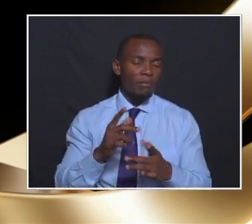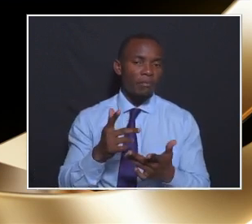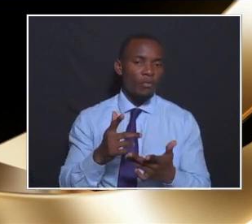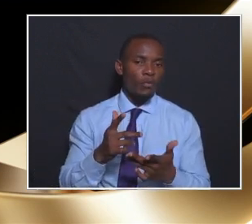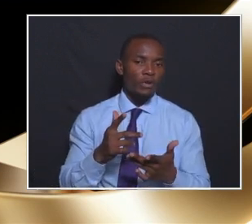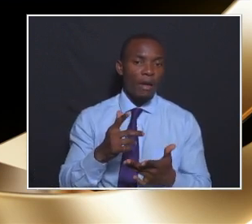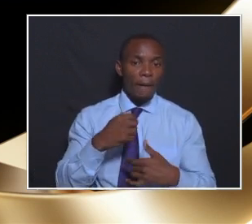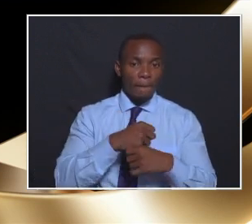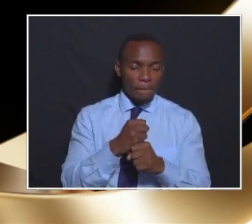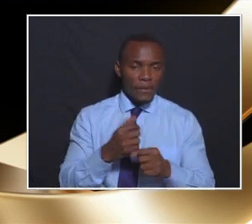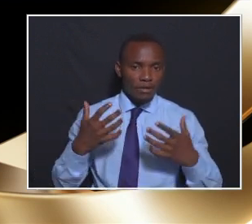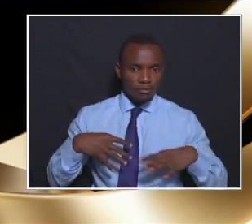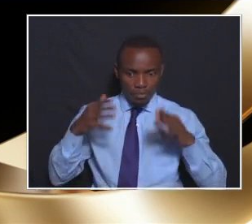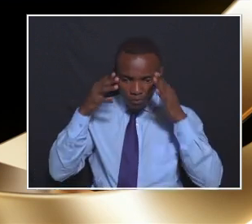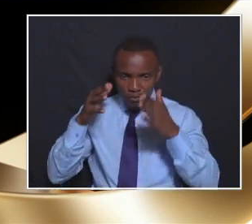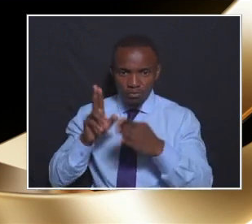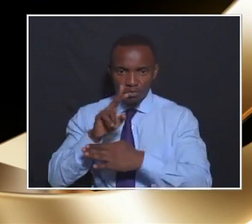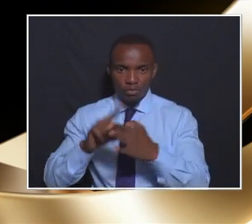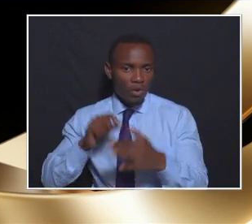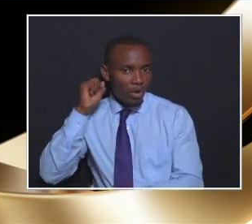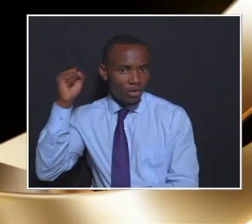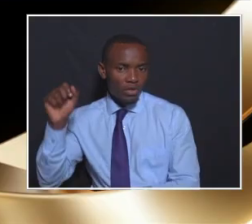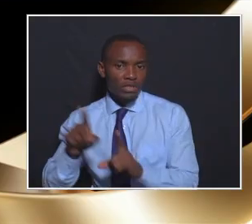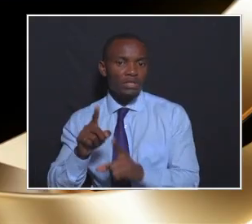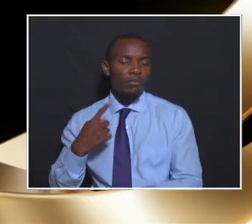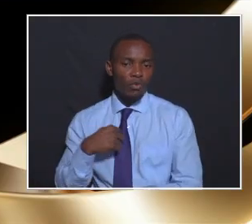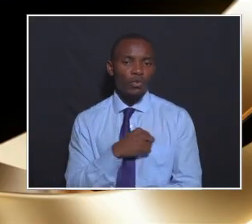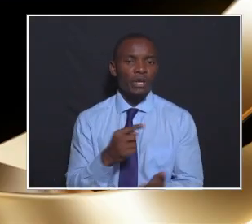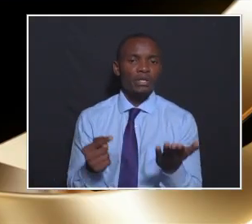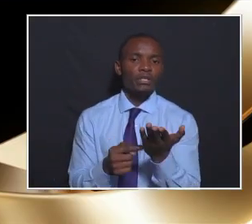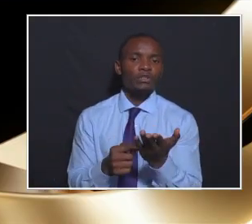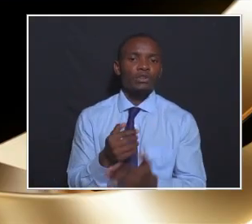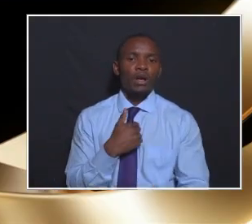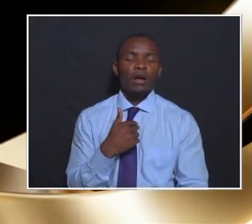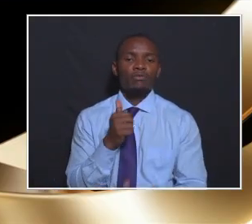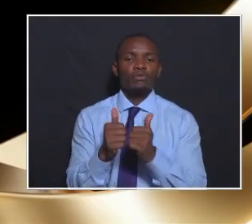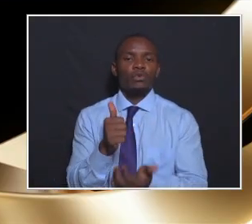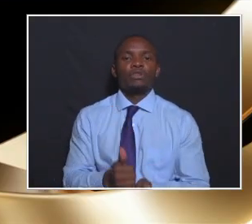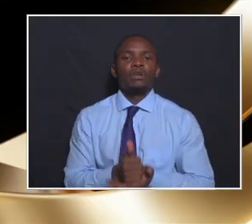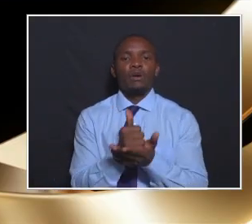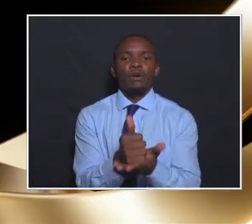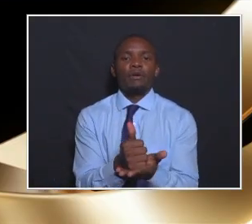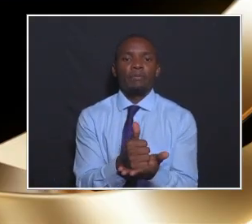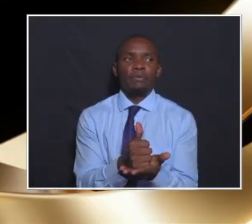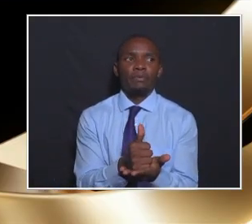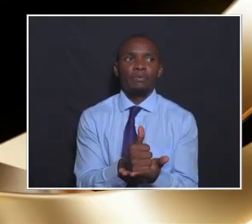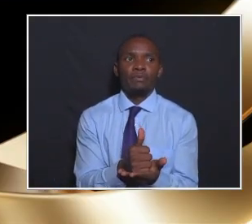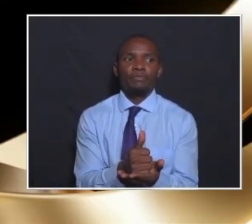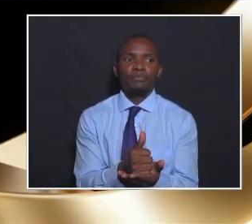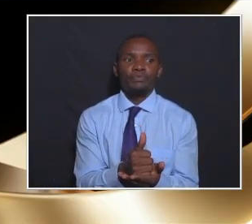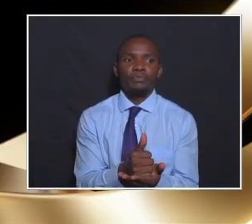audio. So we have technology that helps immerse the audience in. And I don't know, how